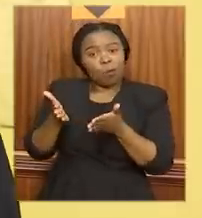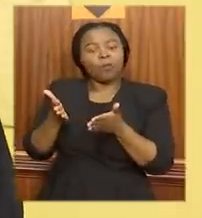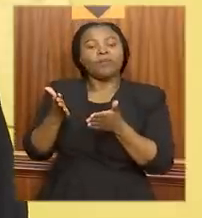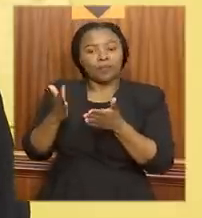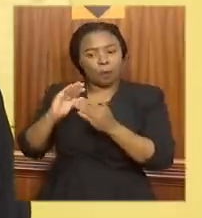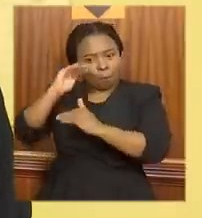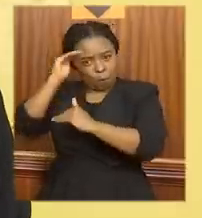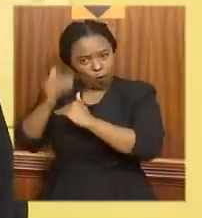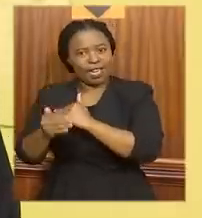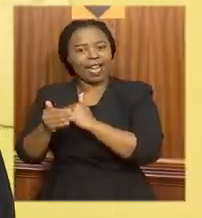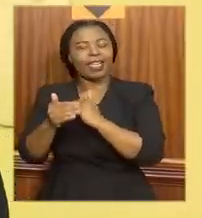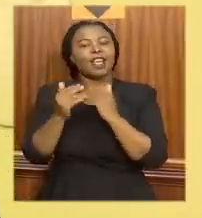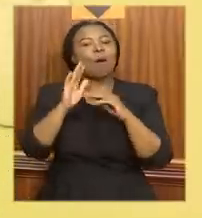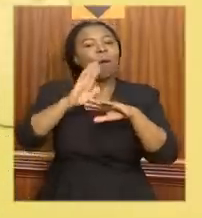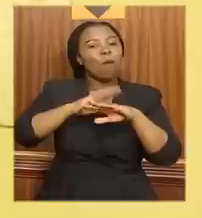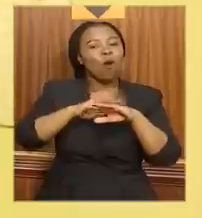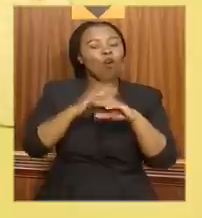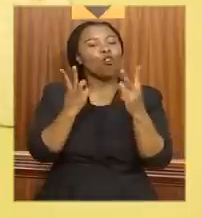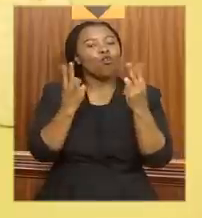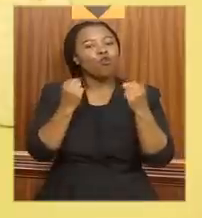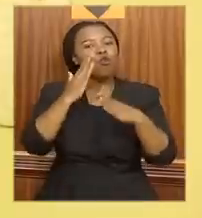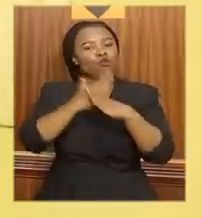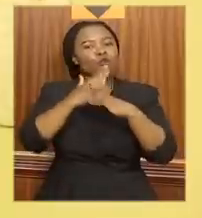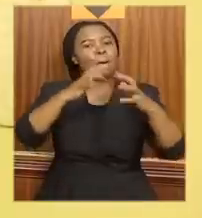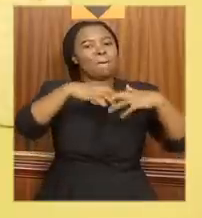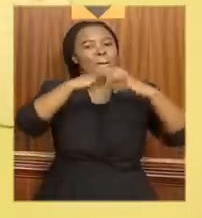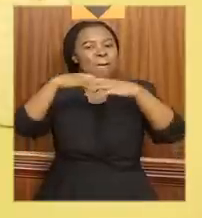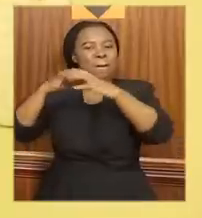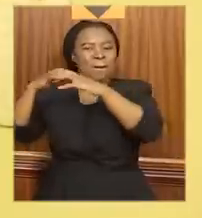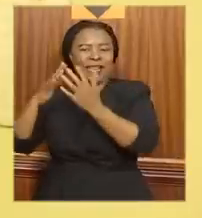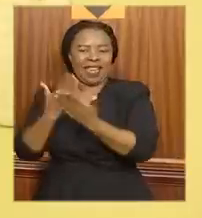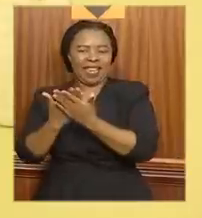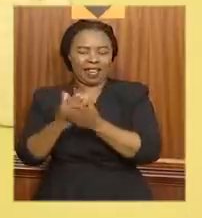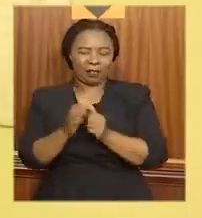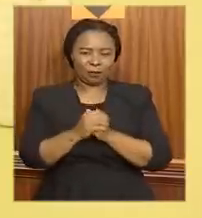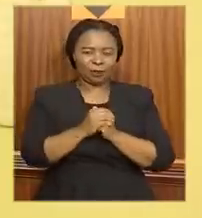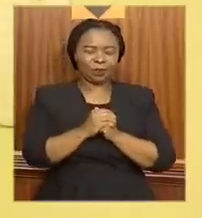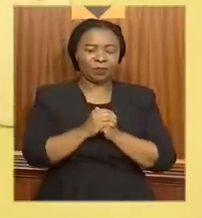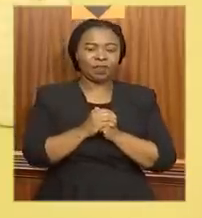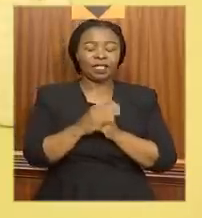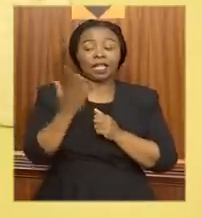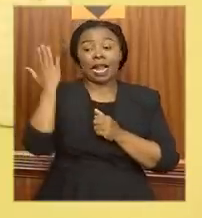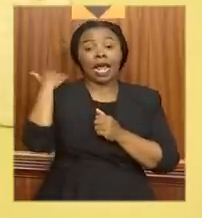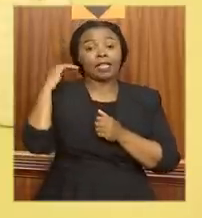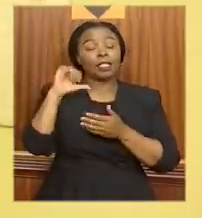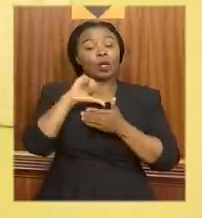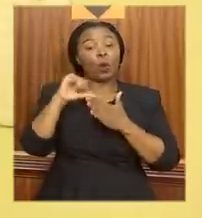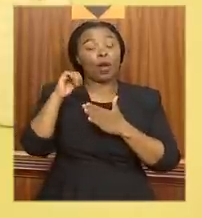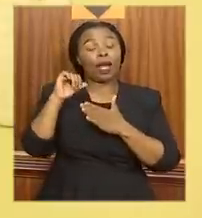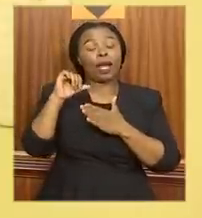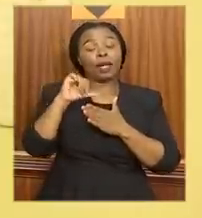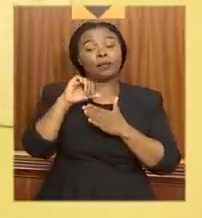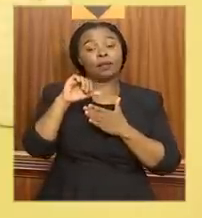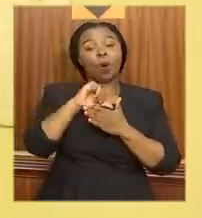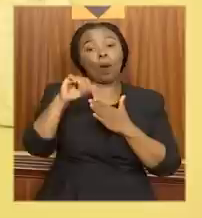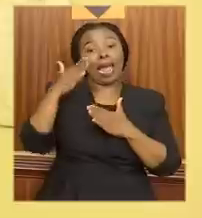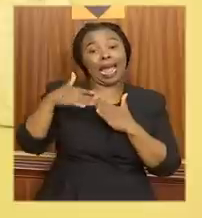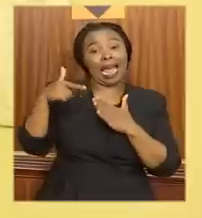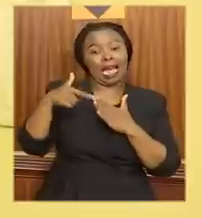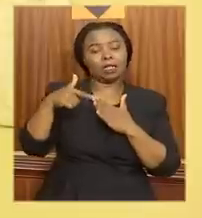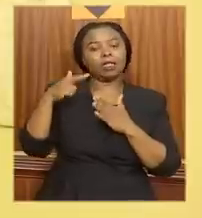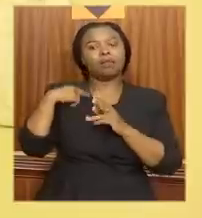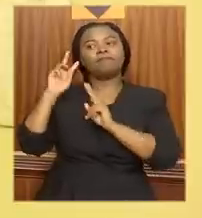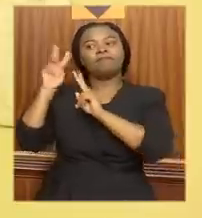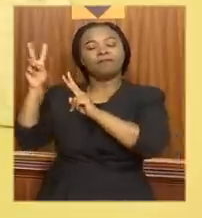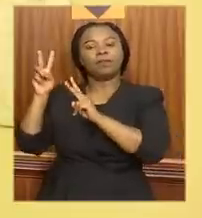ones. Last weekend, I had the occasion to visit Tutuka Power Station